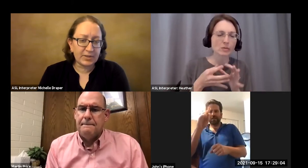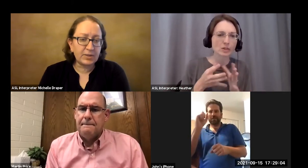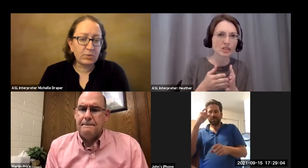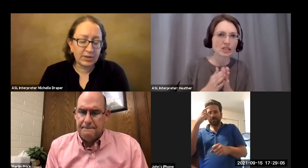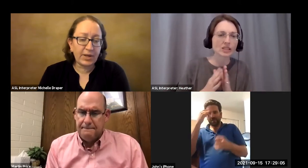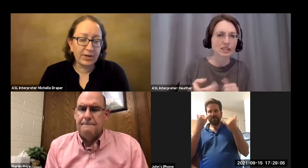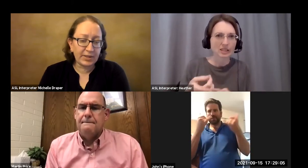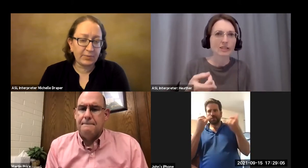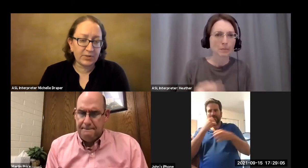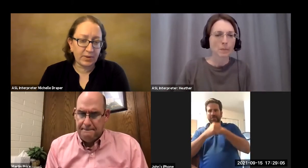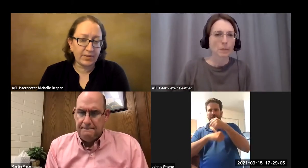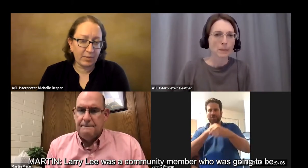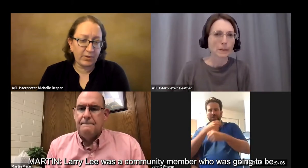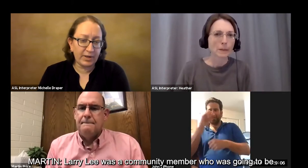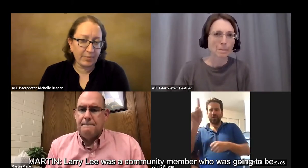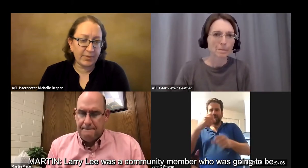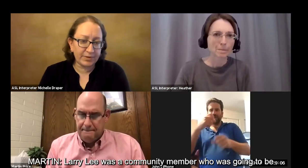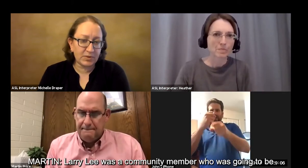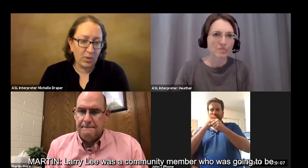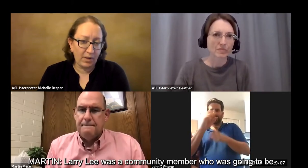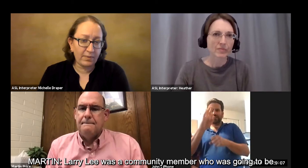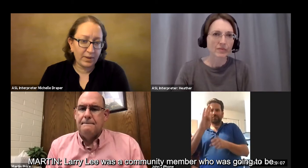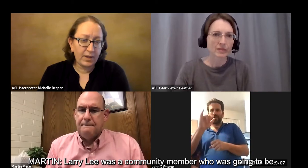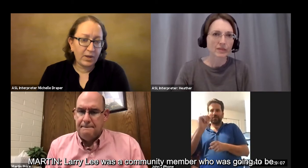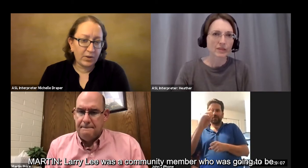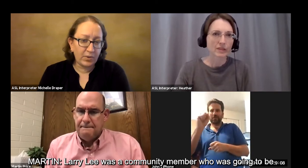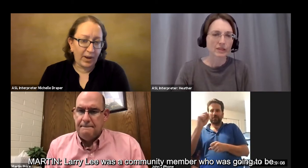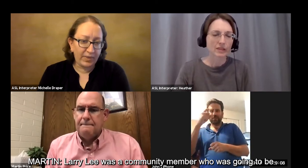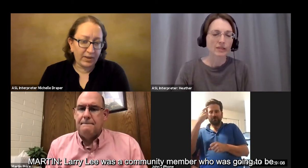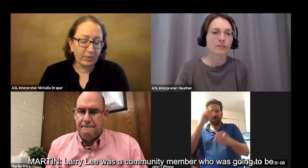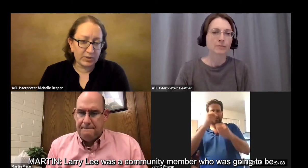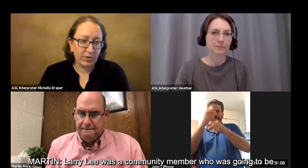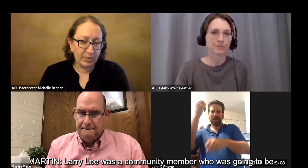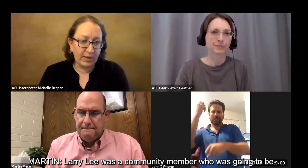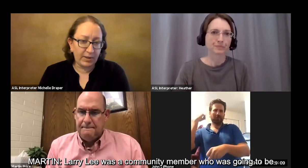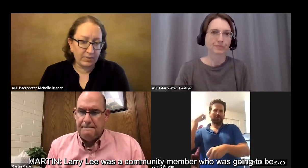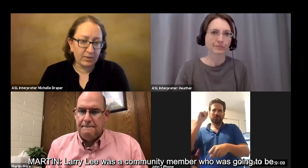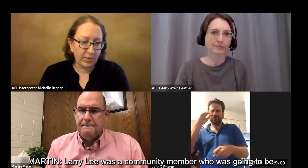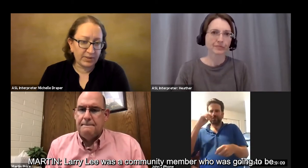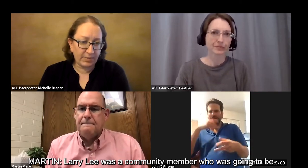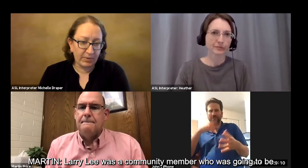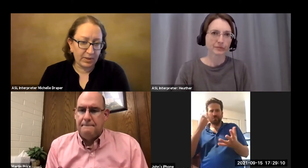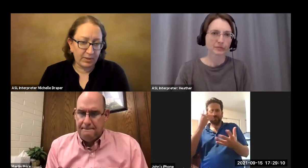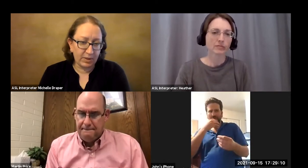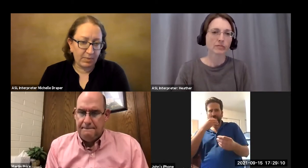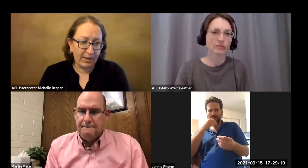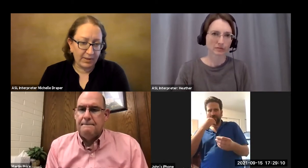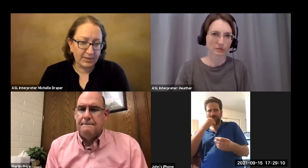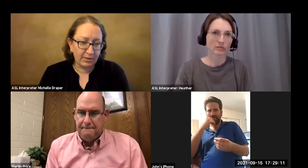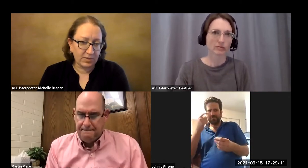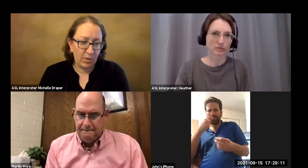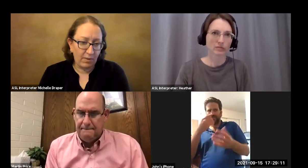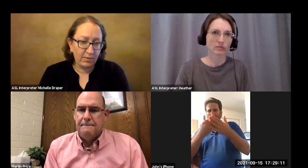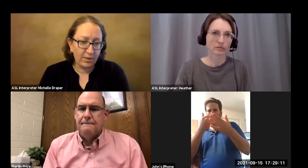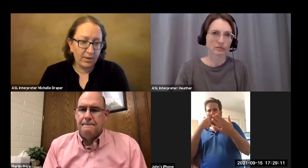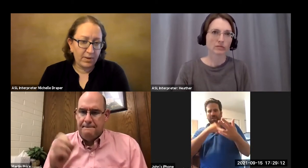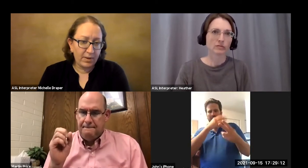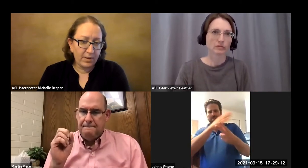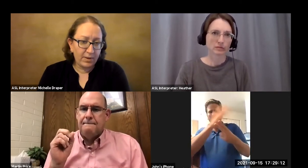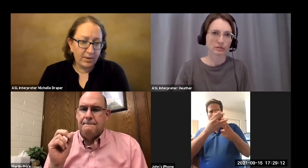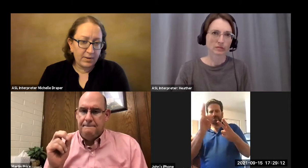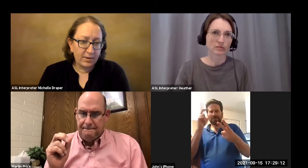sorry, the interpreters. Larry Lee was one of the community members as well, who I think was going to be doing something with the bylaws there as